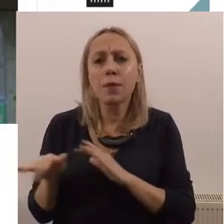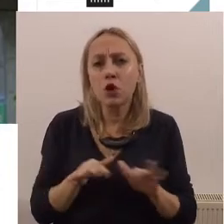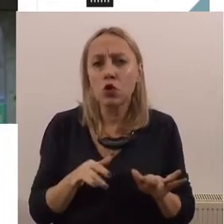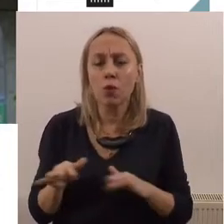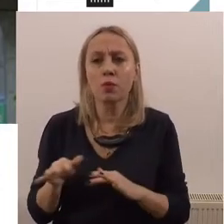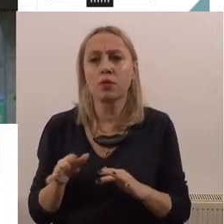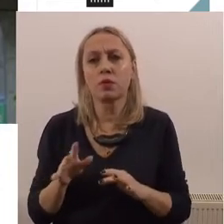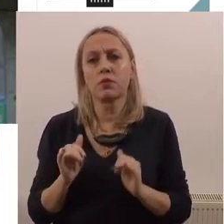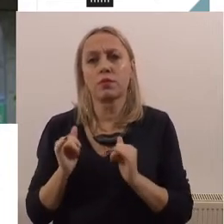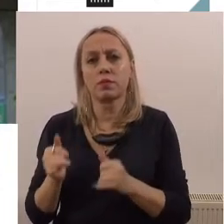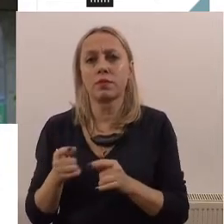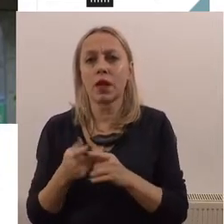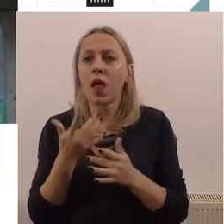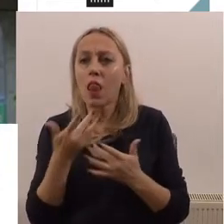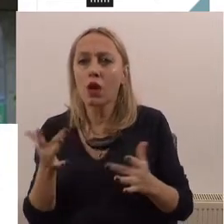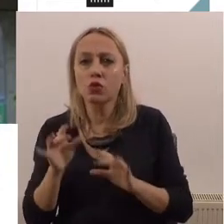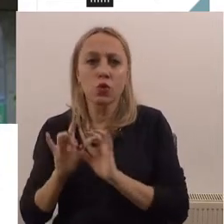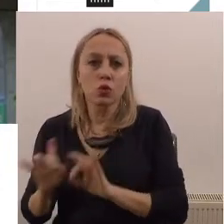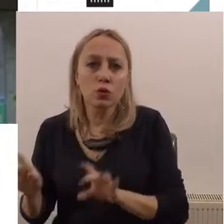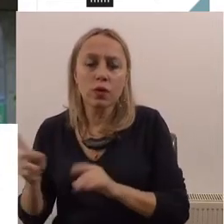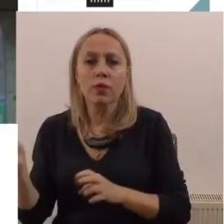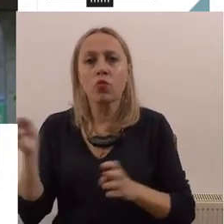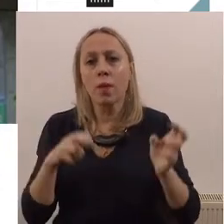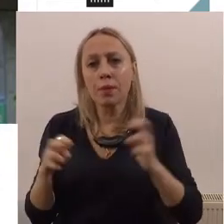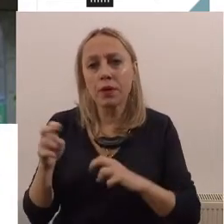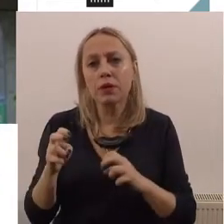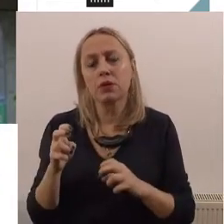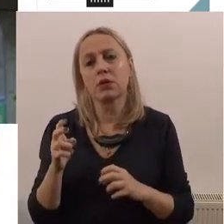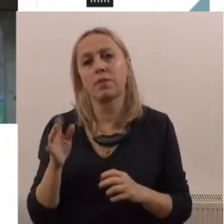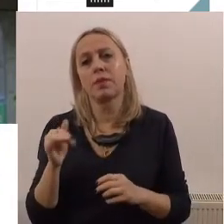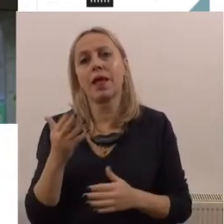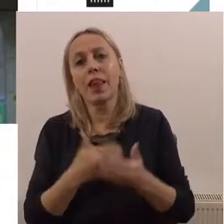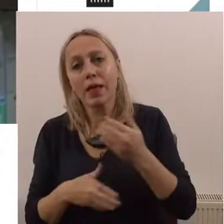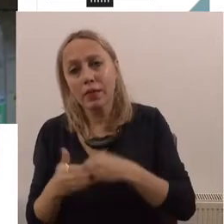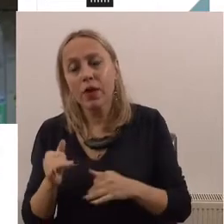that feeling, we arranged those cinema lectures.